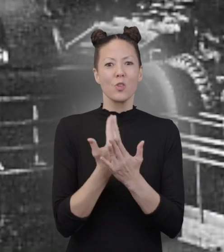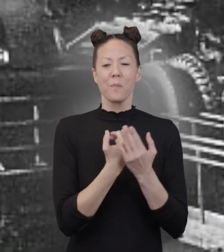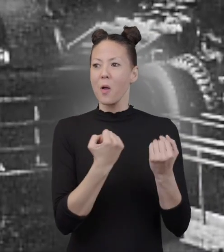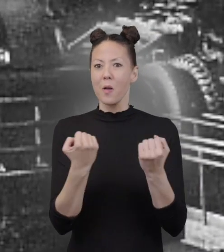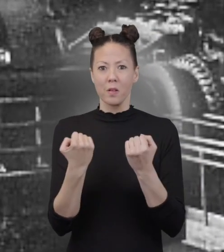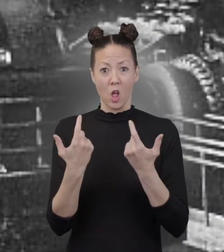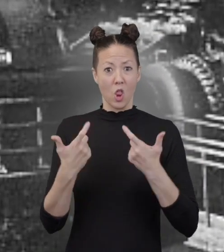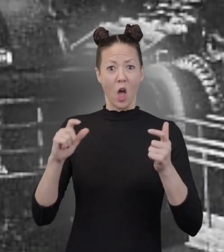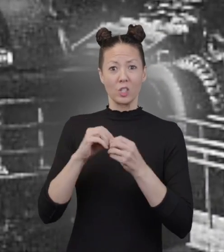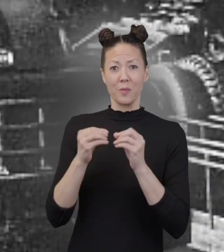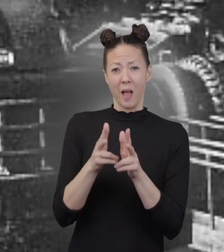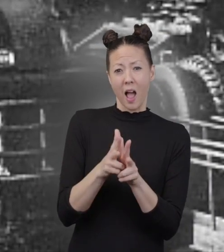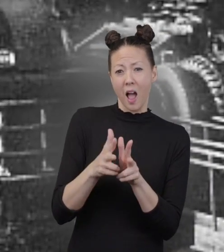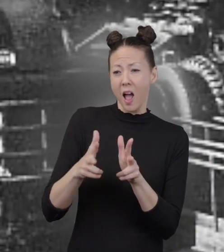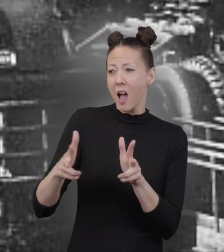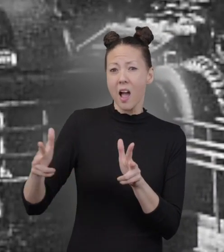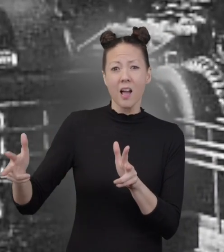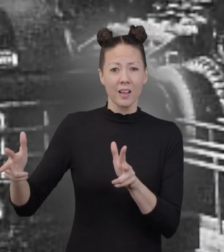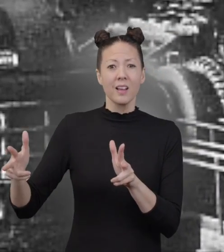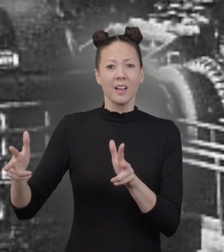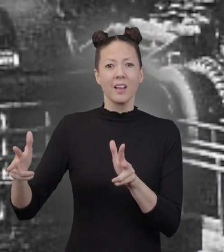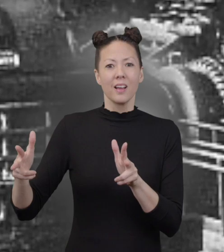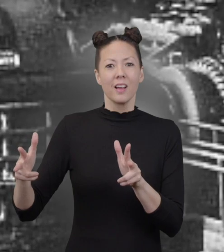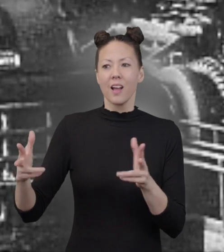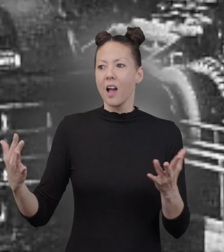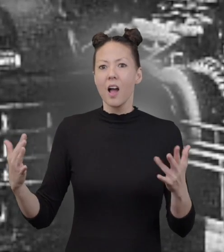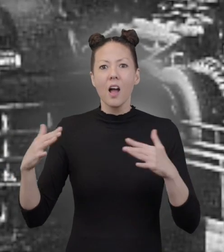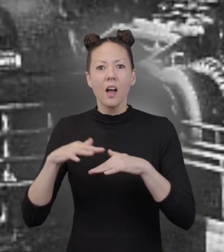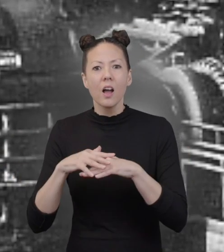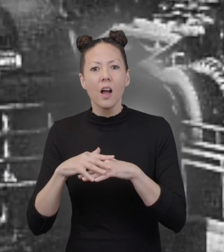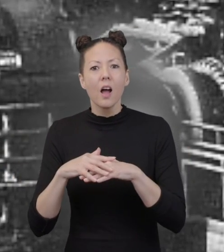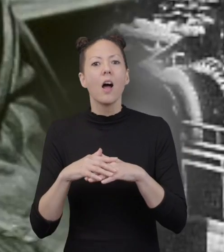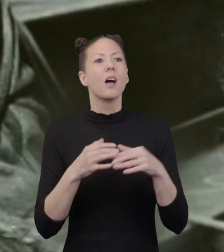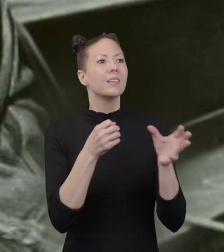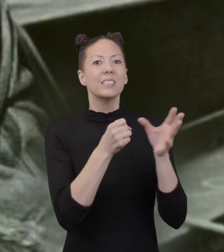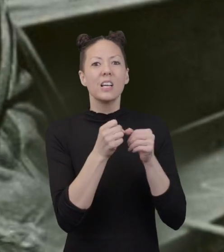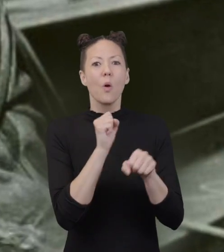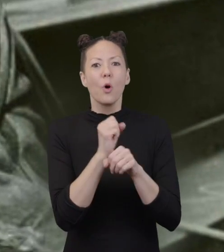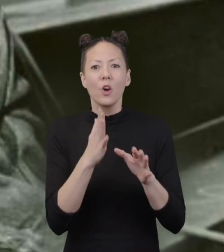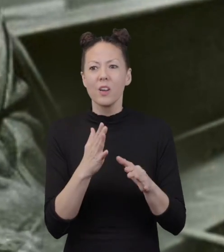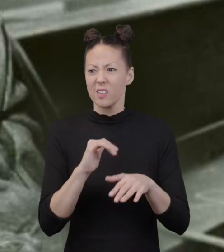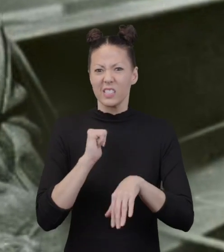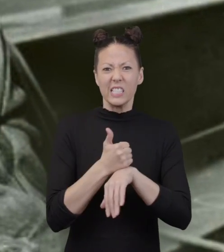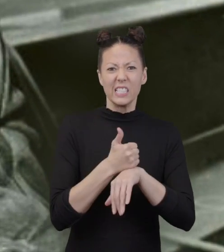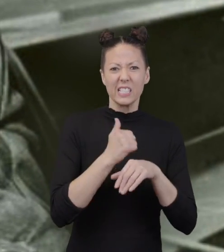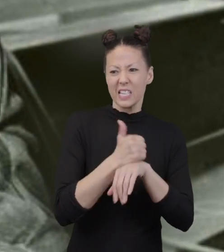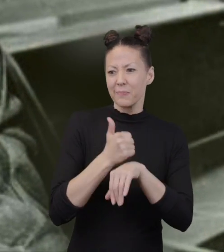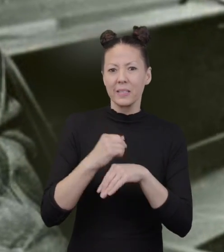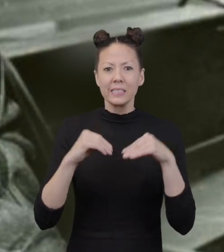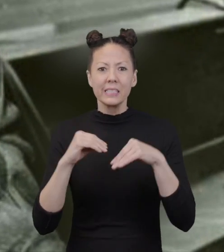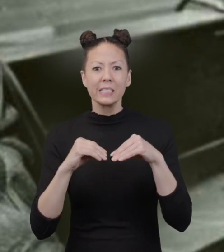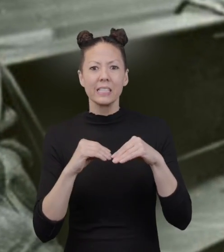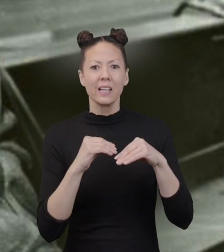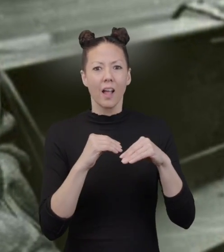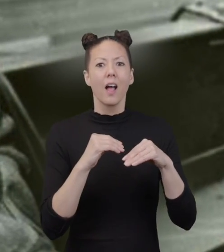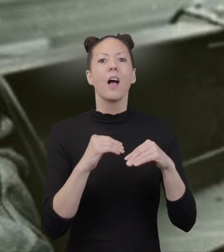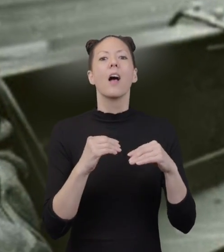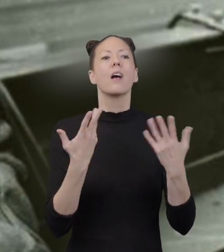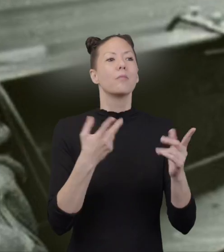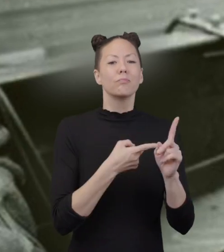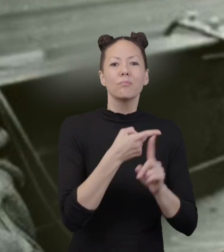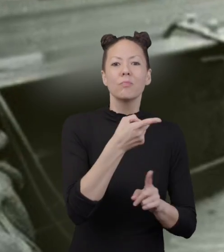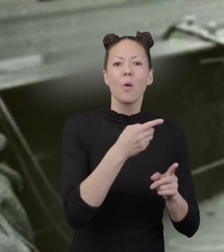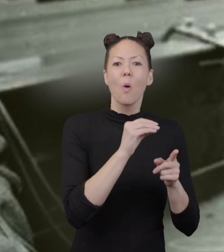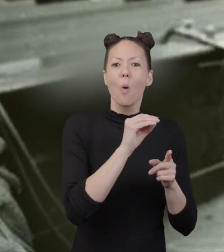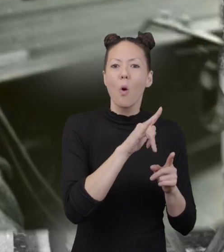numbers. Combined with interchangeable parts, skilled workers on the assembly line became a well-oiled machine,